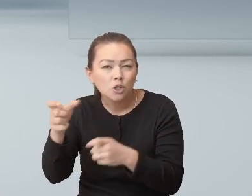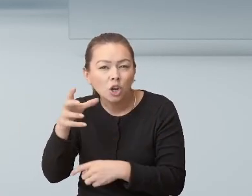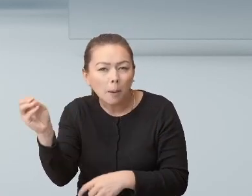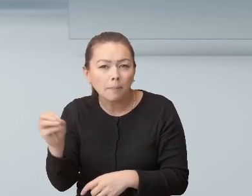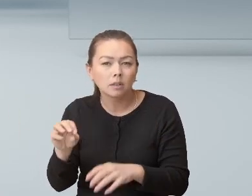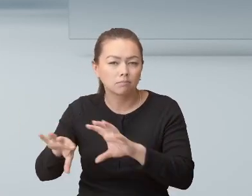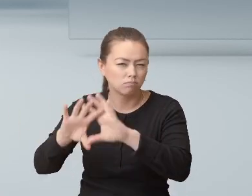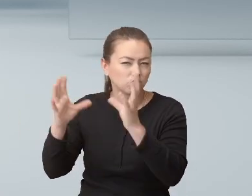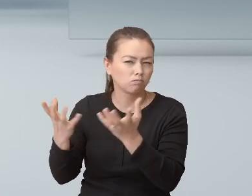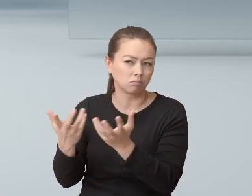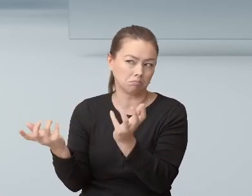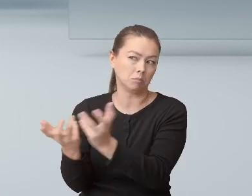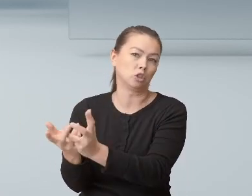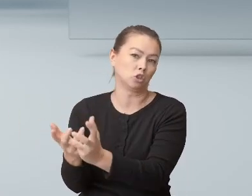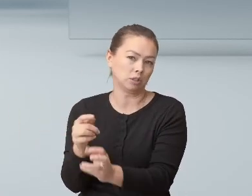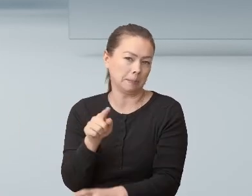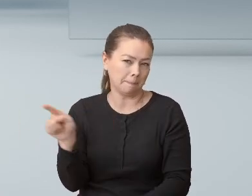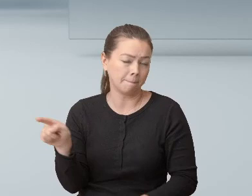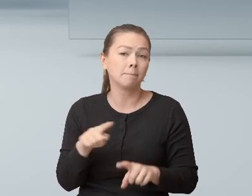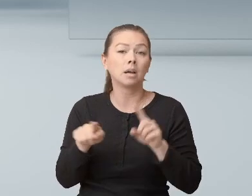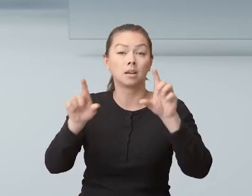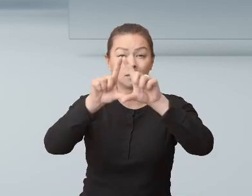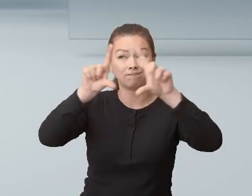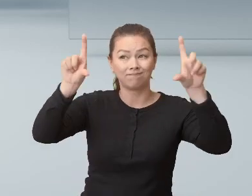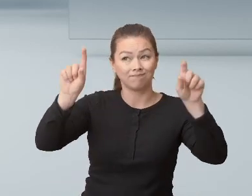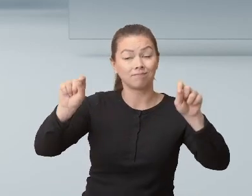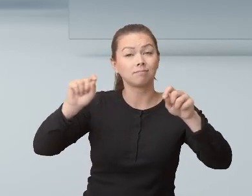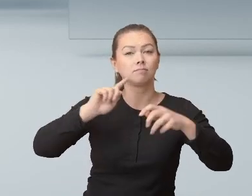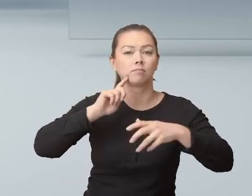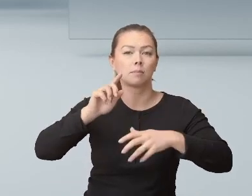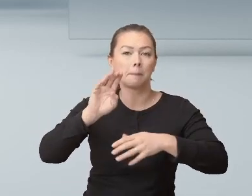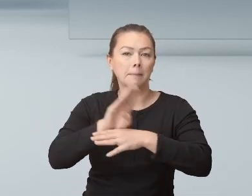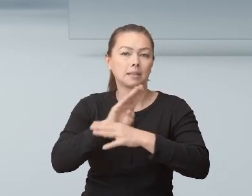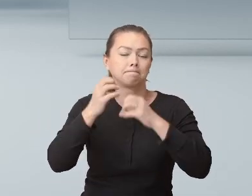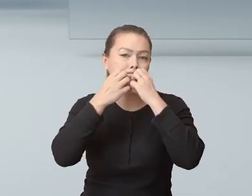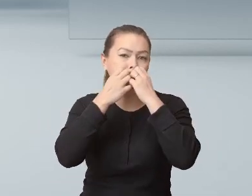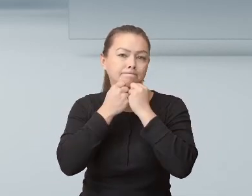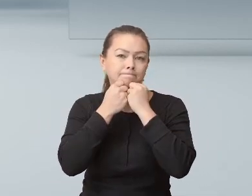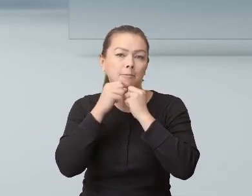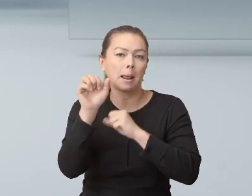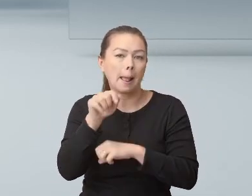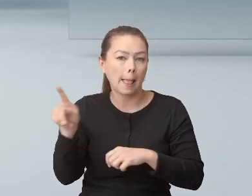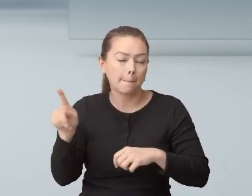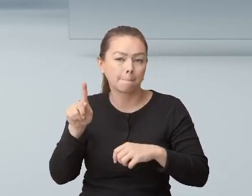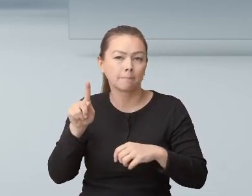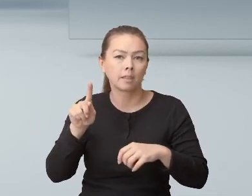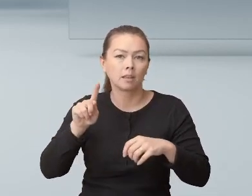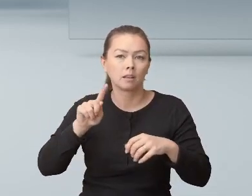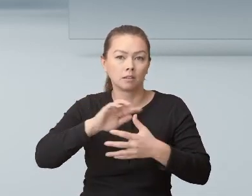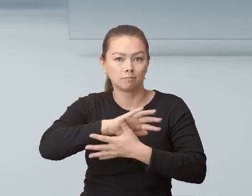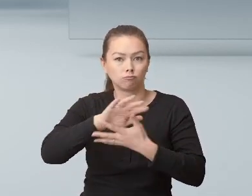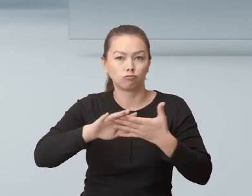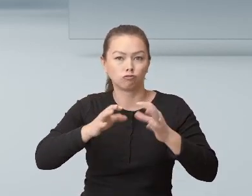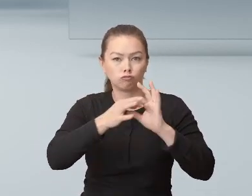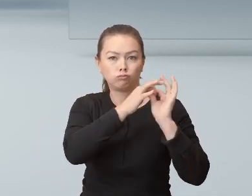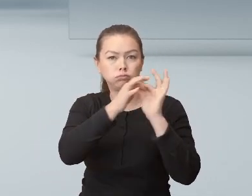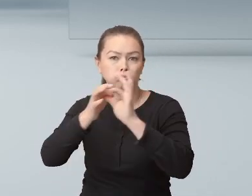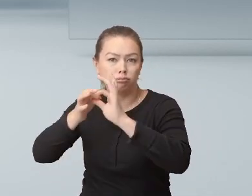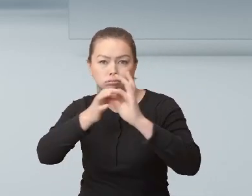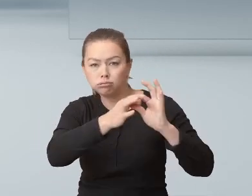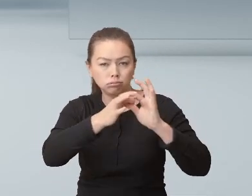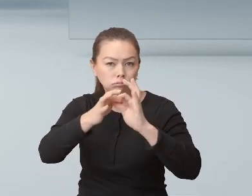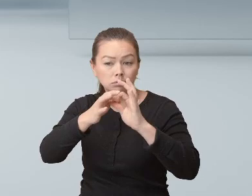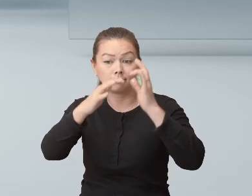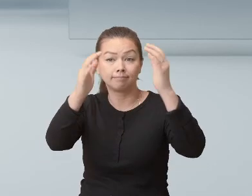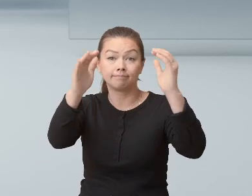layer, right? So all of these applications that work really well together, depending on which ones you need for your type of business, but also all the